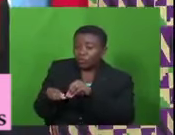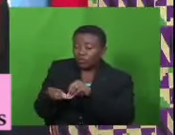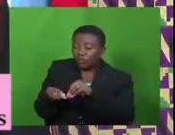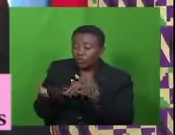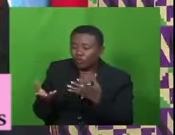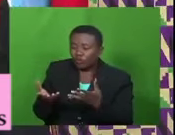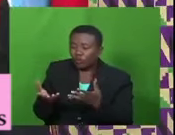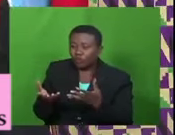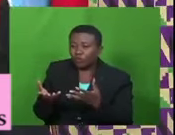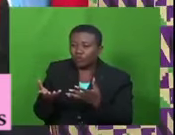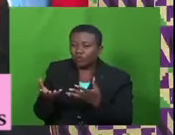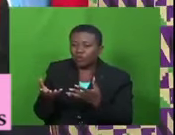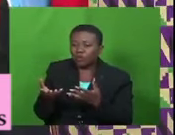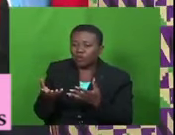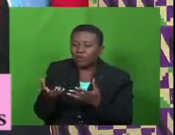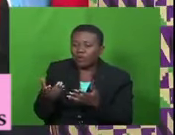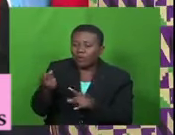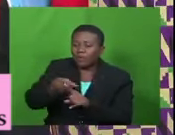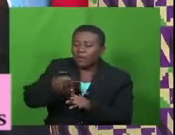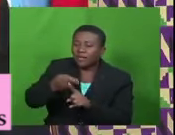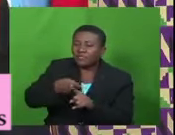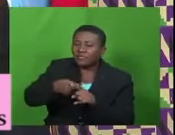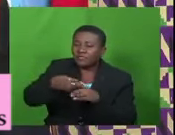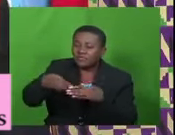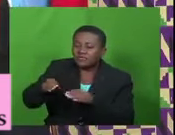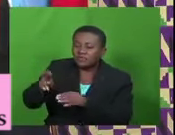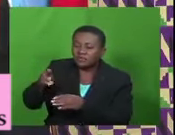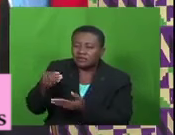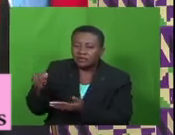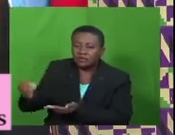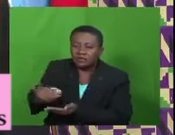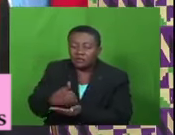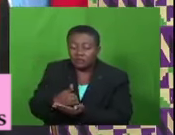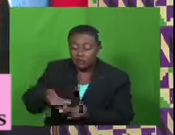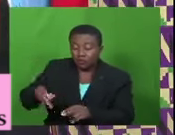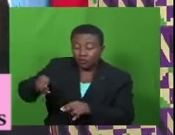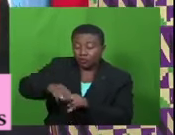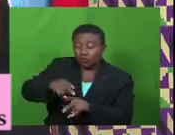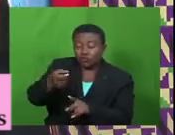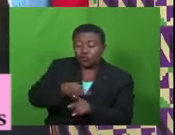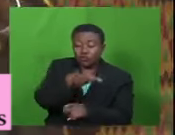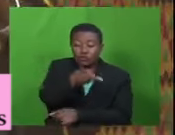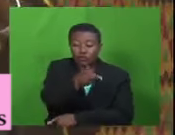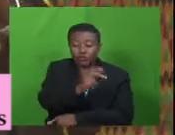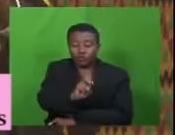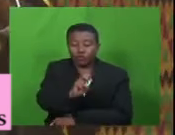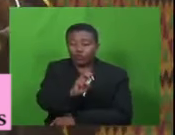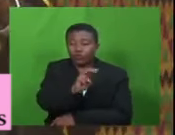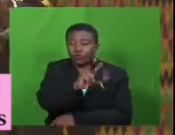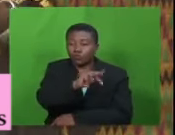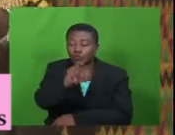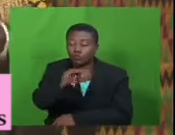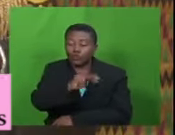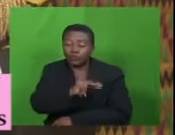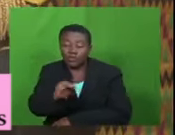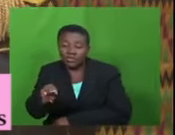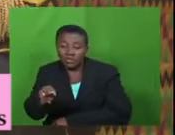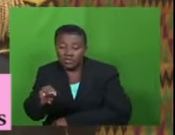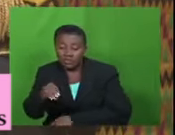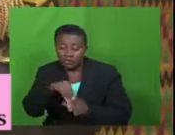recorded monthly sales increasing from 222 million CDs in